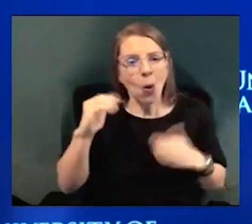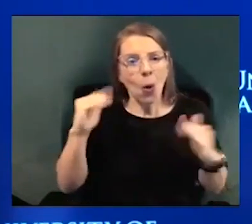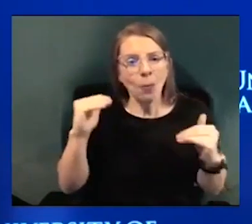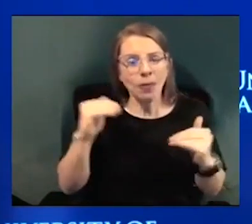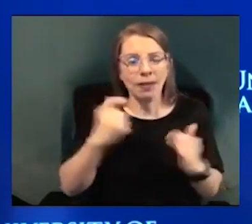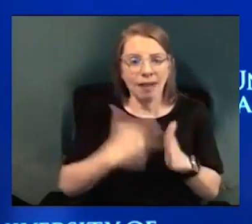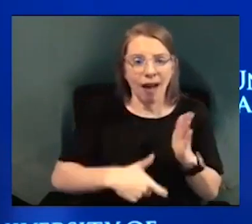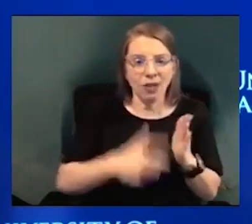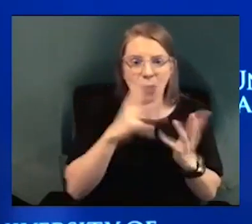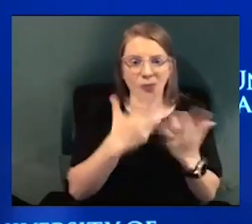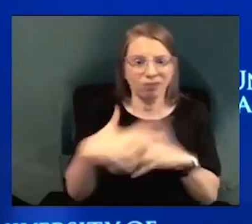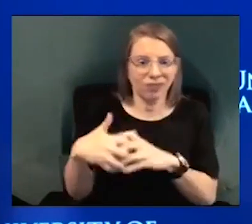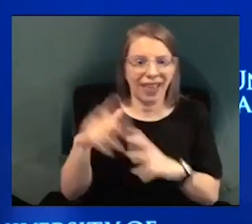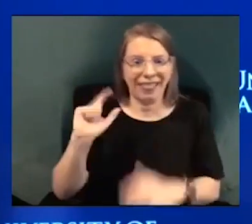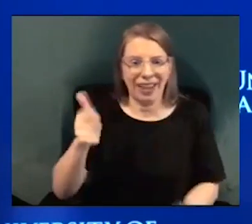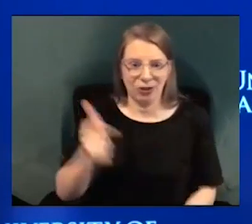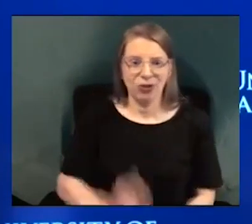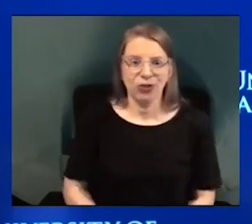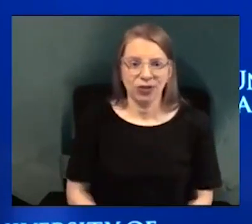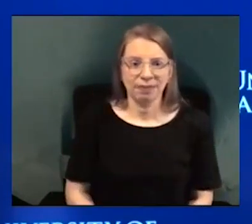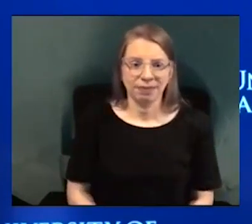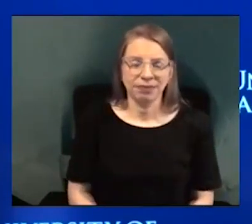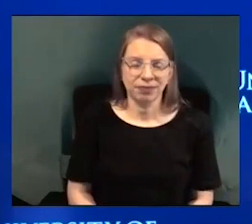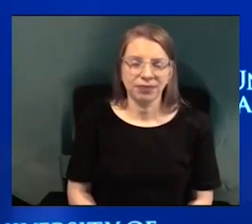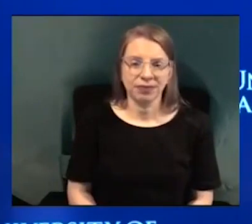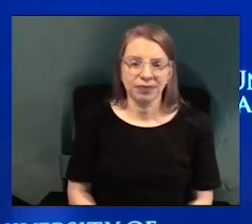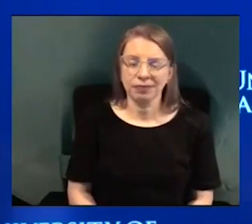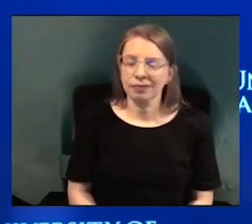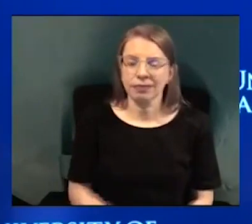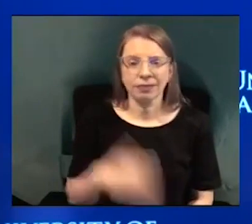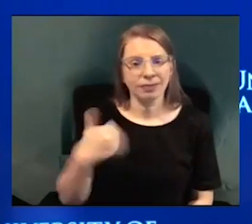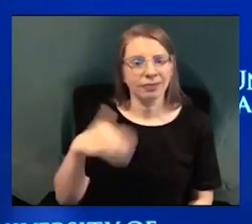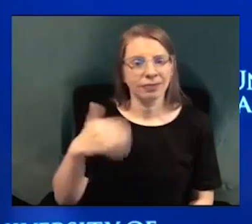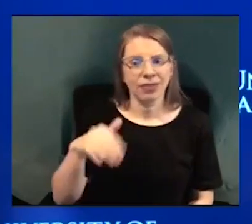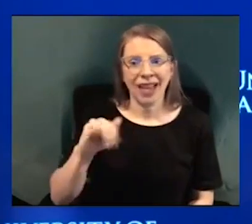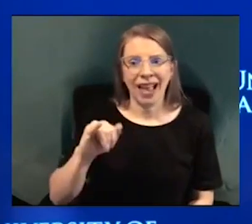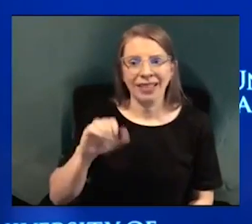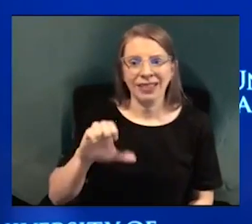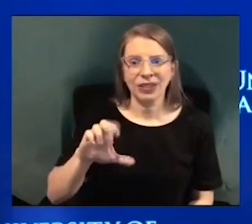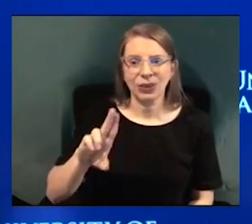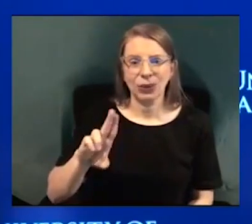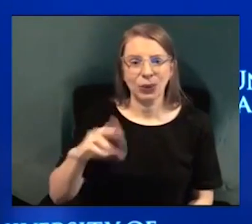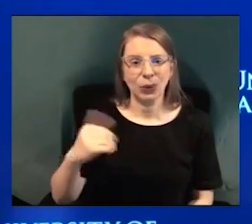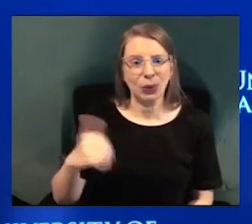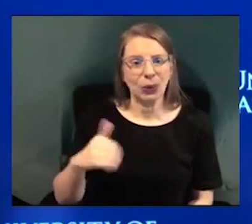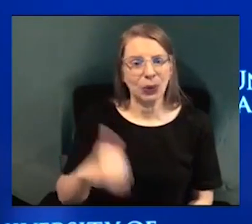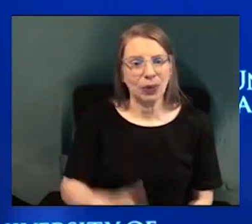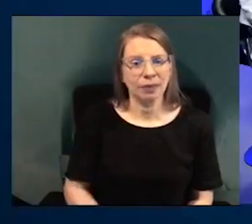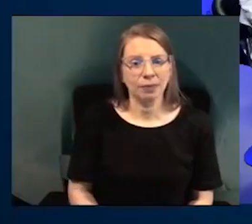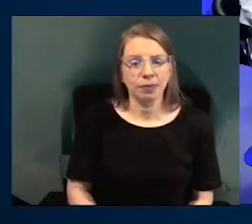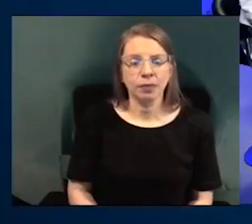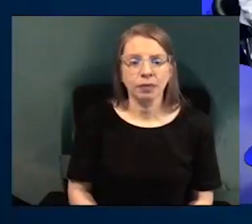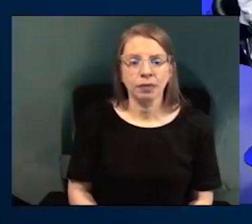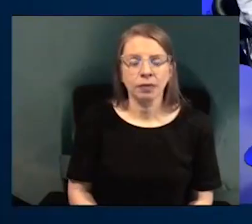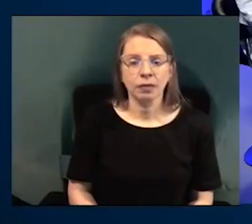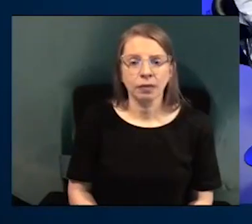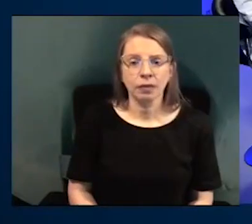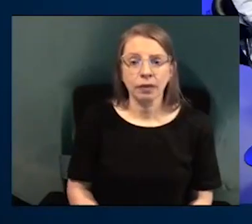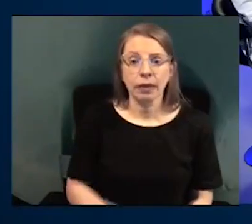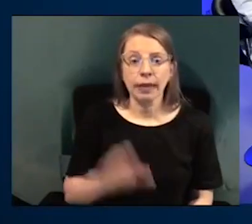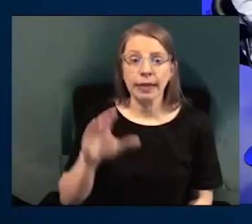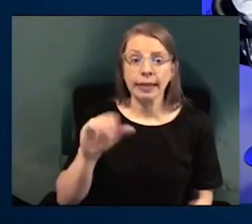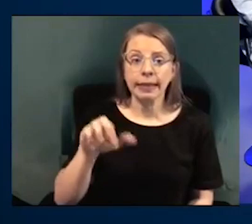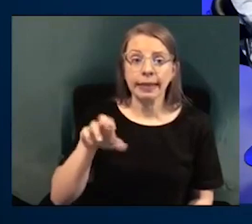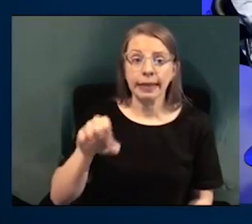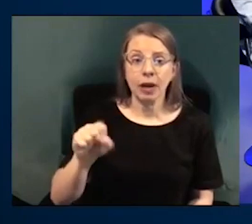you know, it's man, ICU care is a different beast. Laura wants to know, does the CARES Act assist a patient